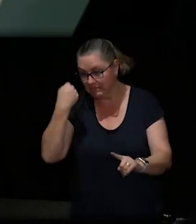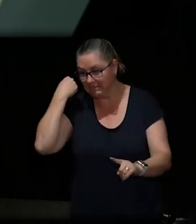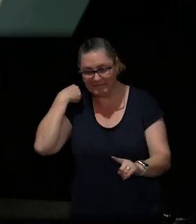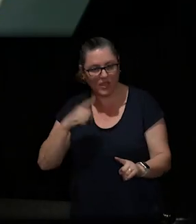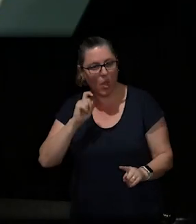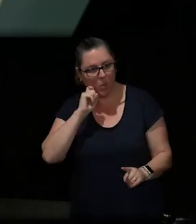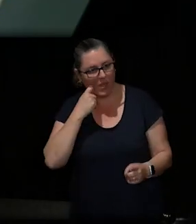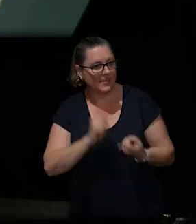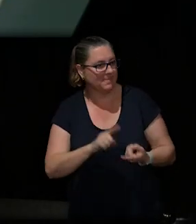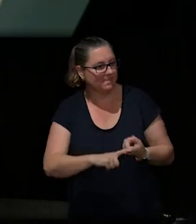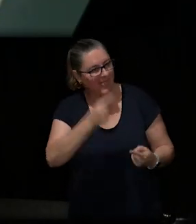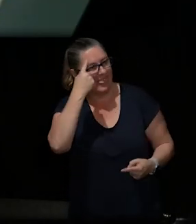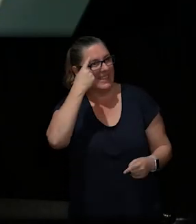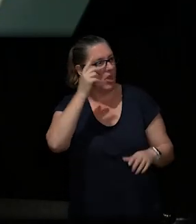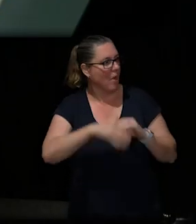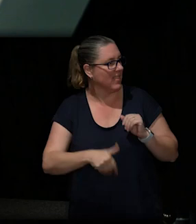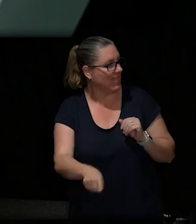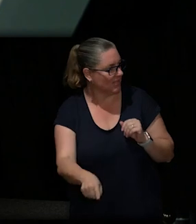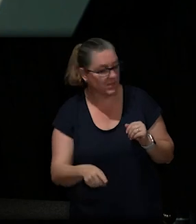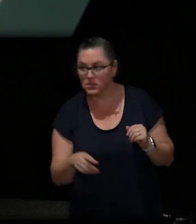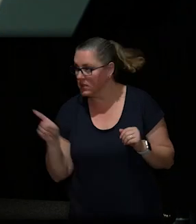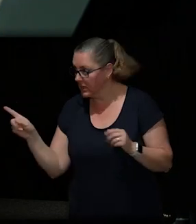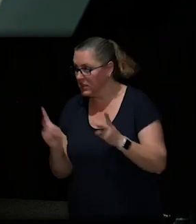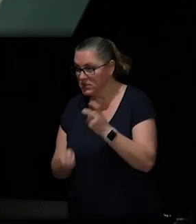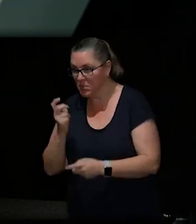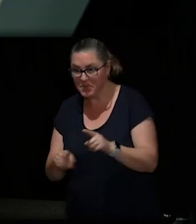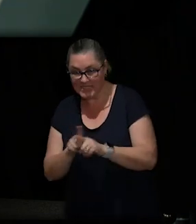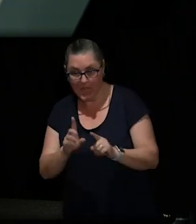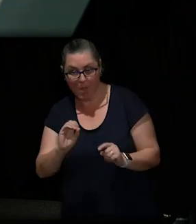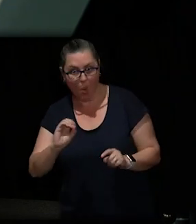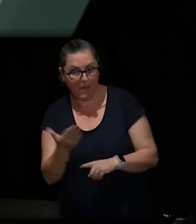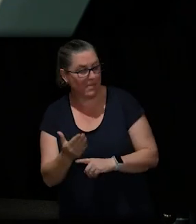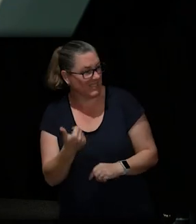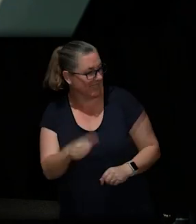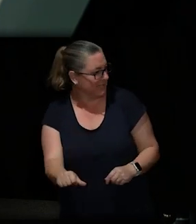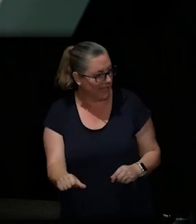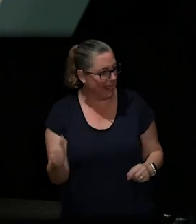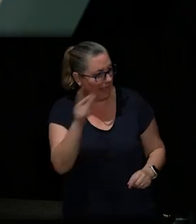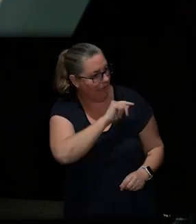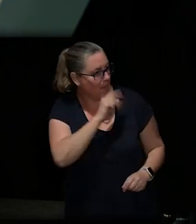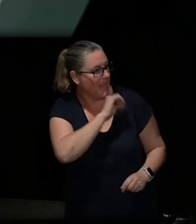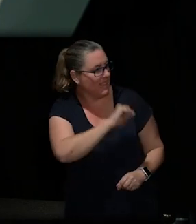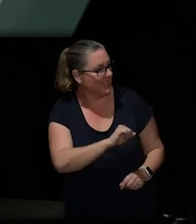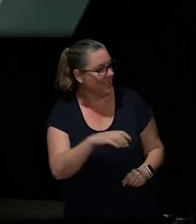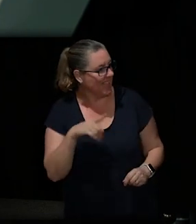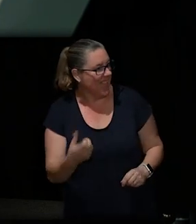share with Obama, who's still a young guy. And has decades of working